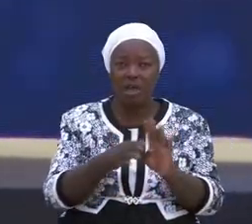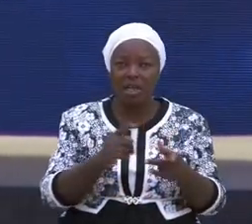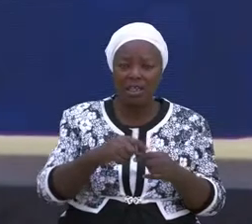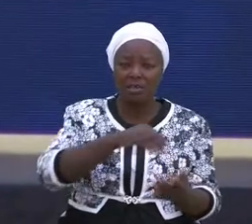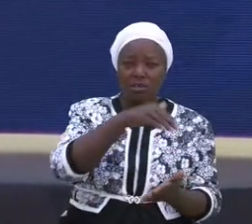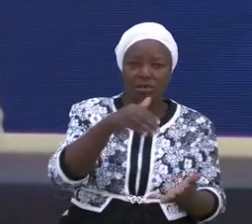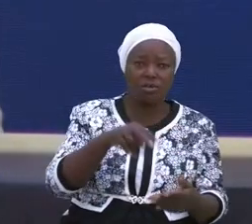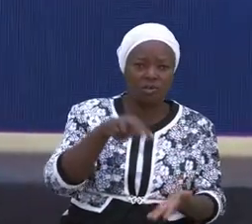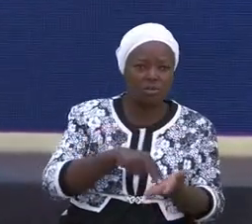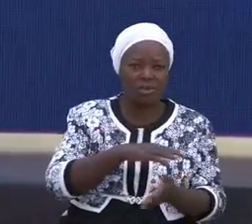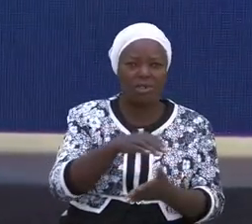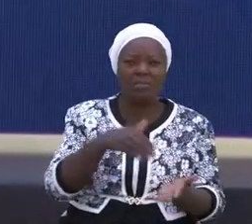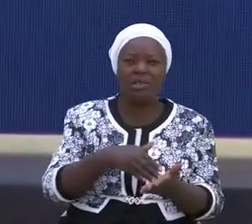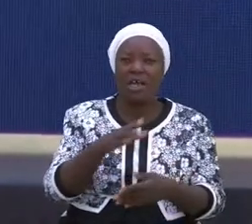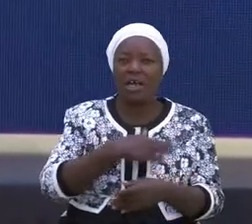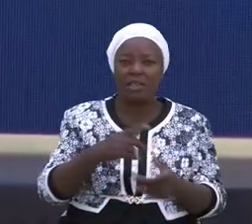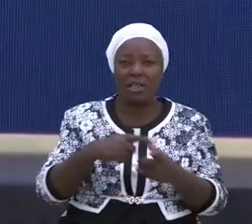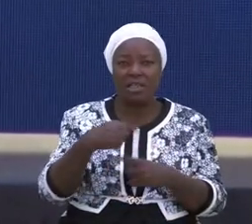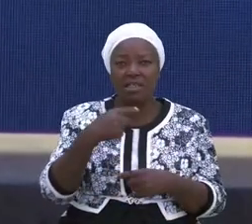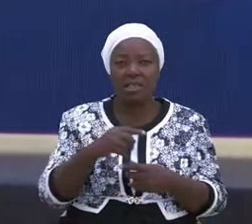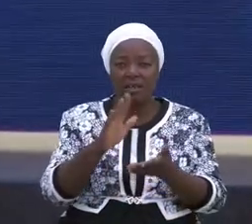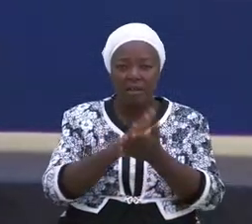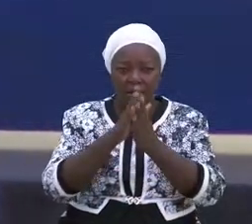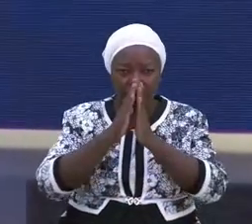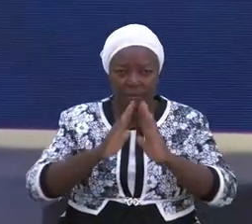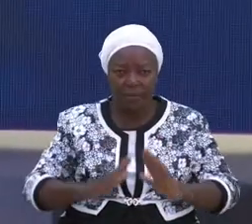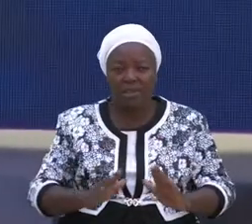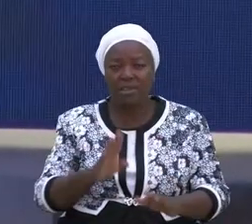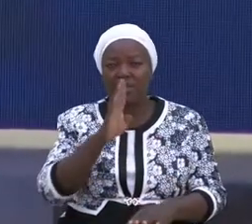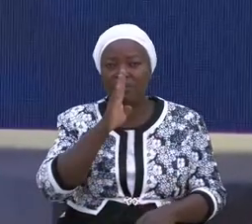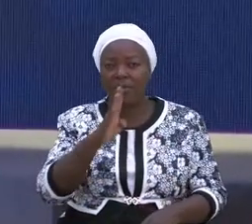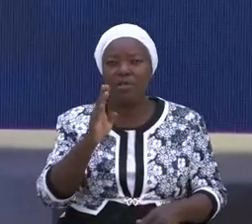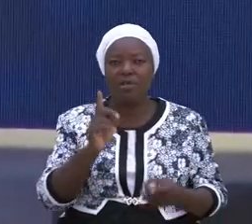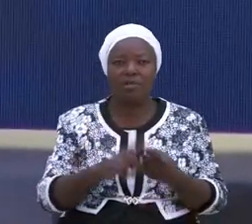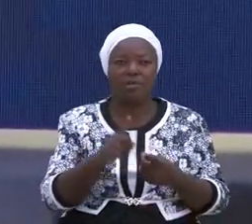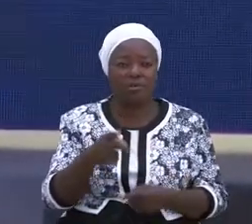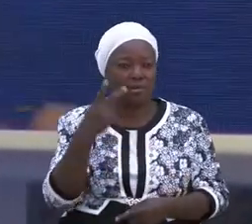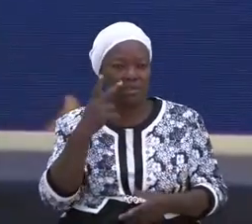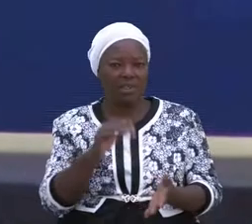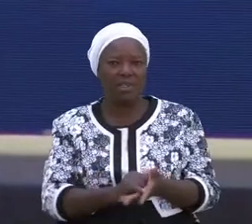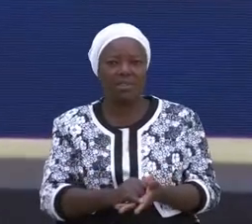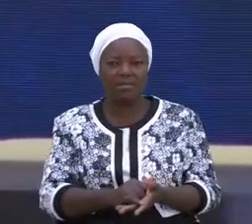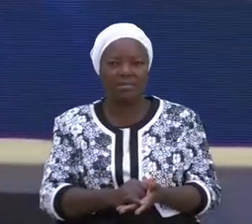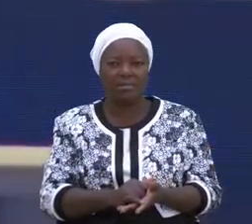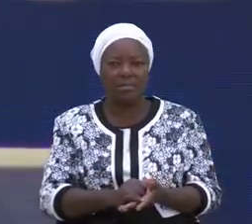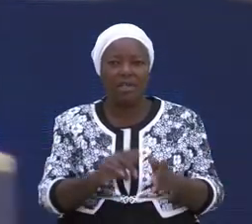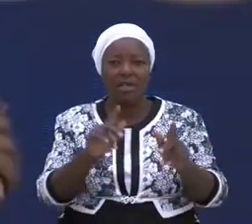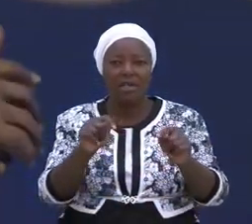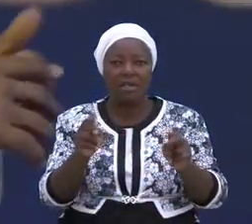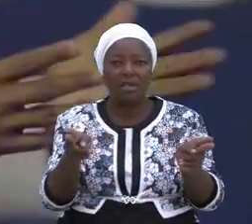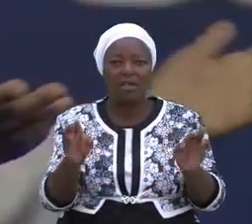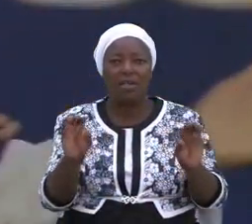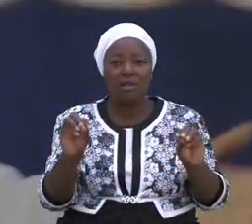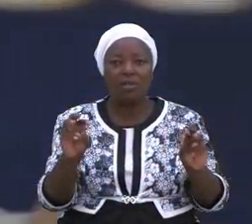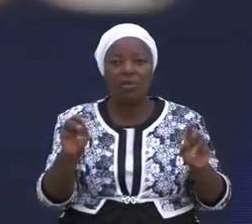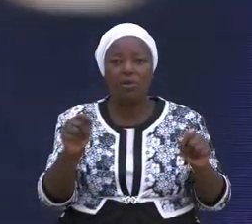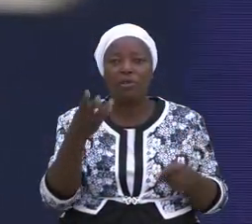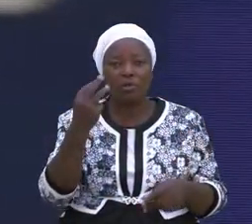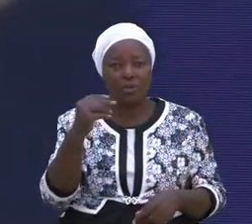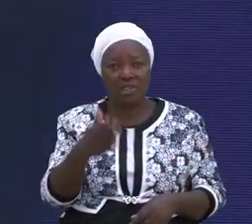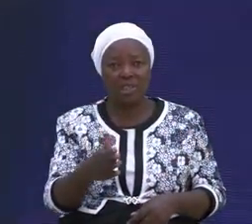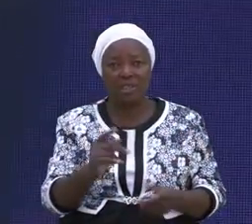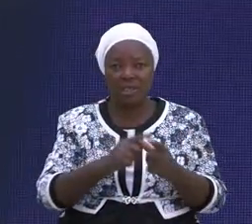said, peace be unto you. Look at that. Thomas was there. He said, peace be unto